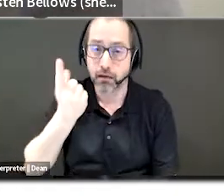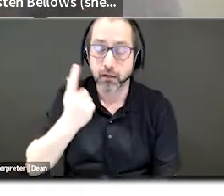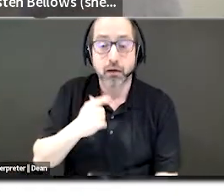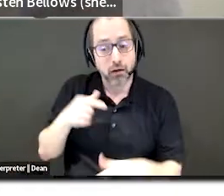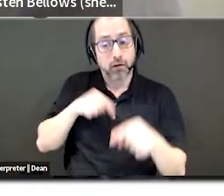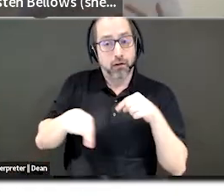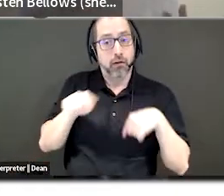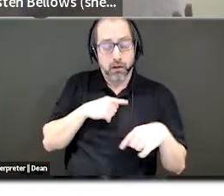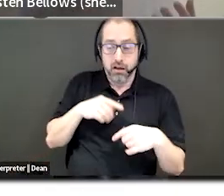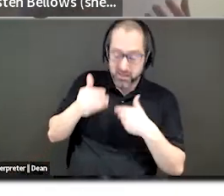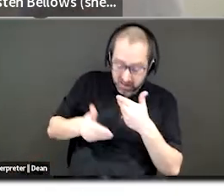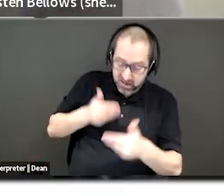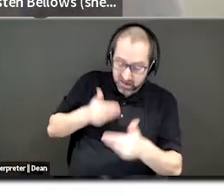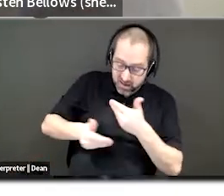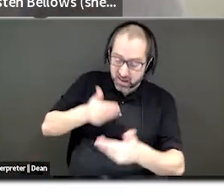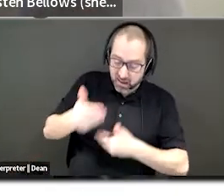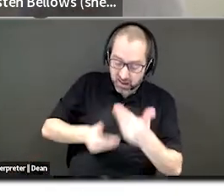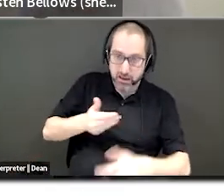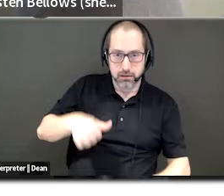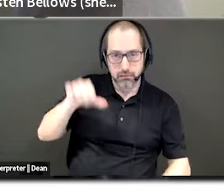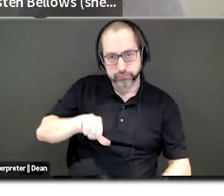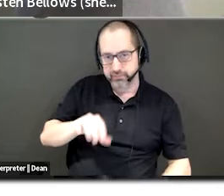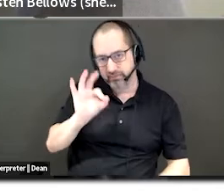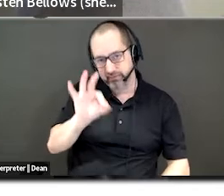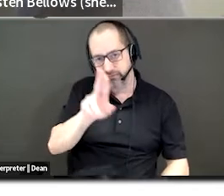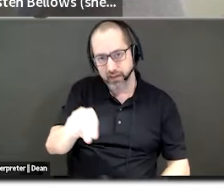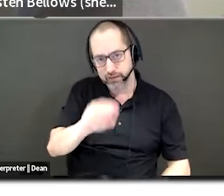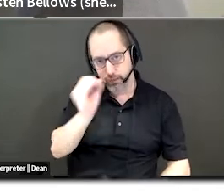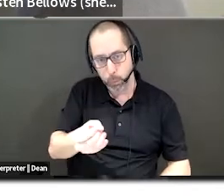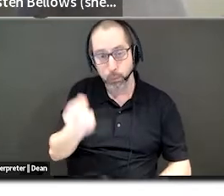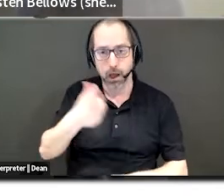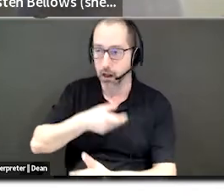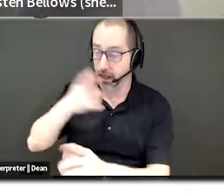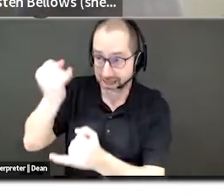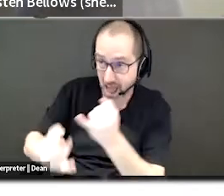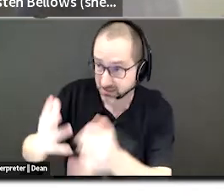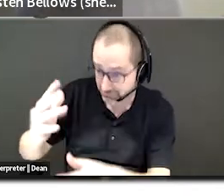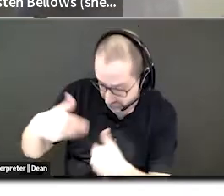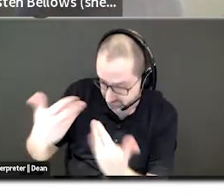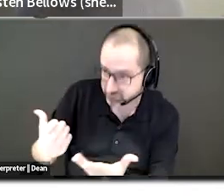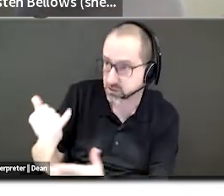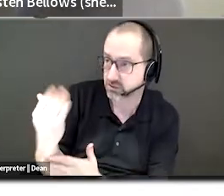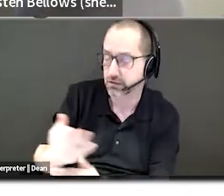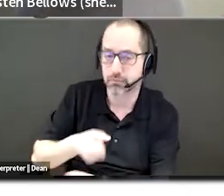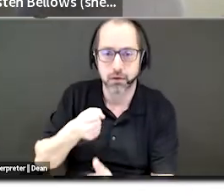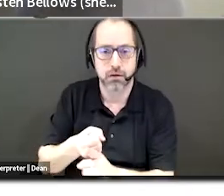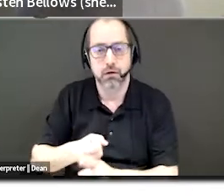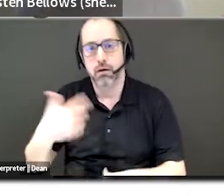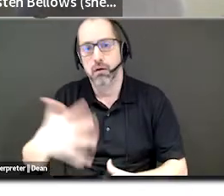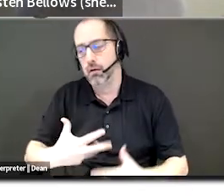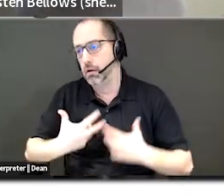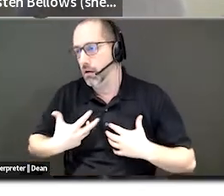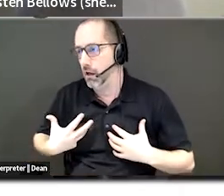the end result is so impactful. And employment can have a tremendous beneficial impact on our mental